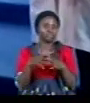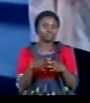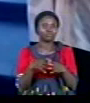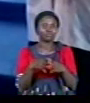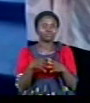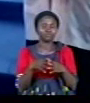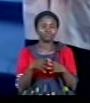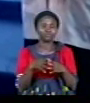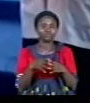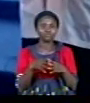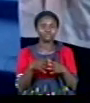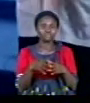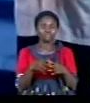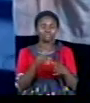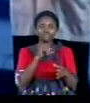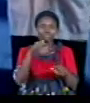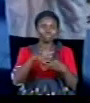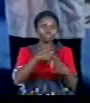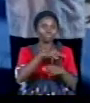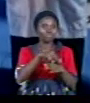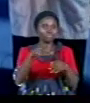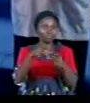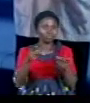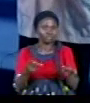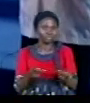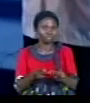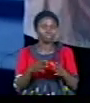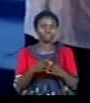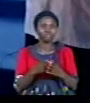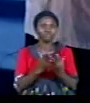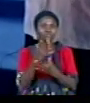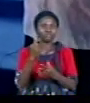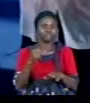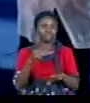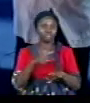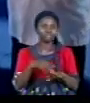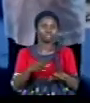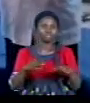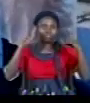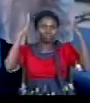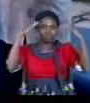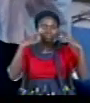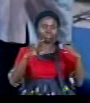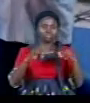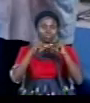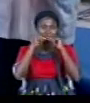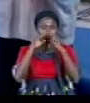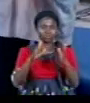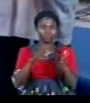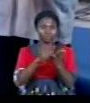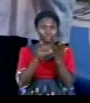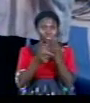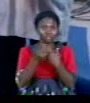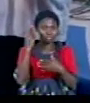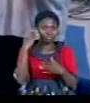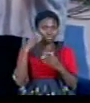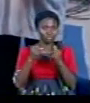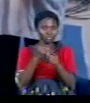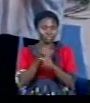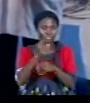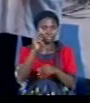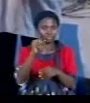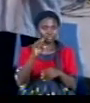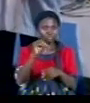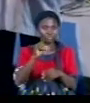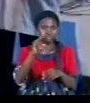massage my leg. So during the time of showers of blessing last year, November, so I was in the Bible study, so